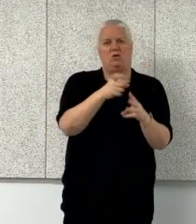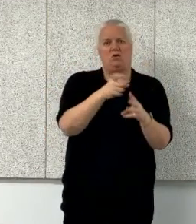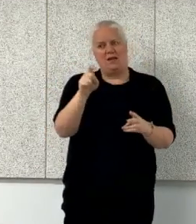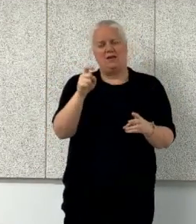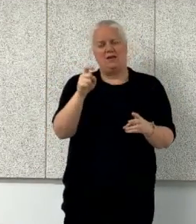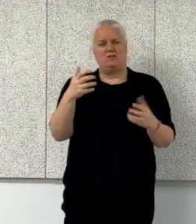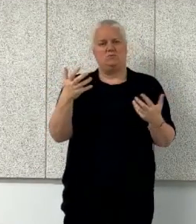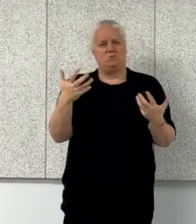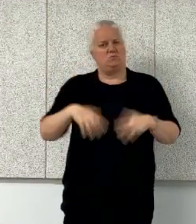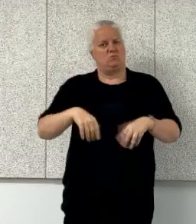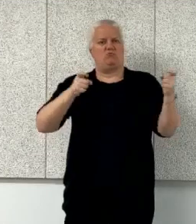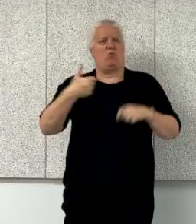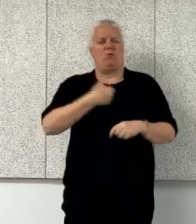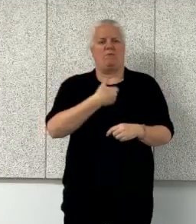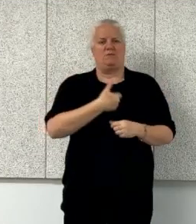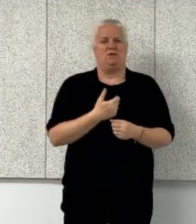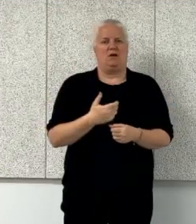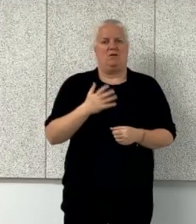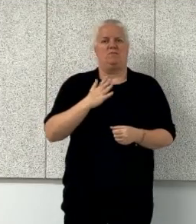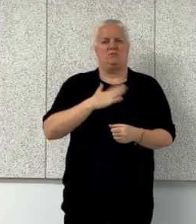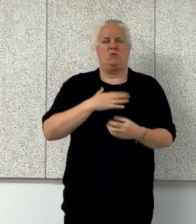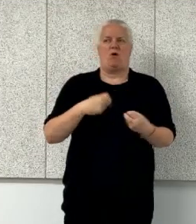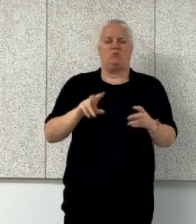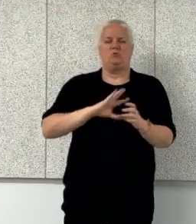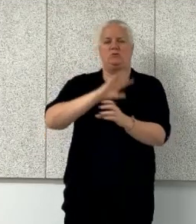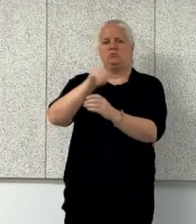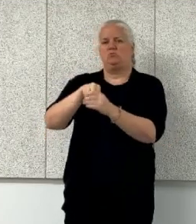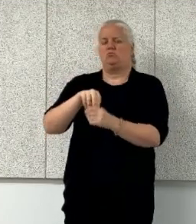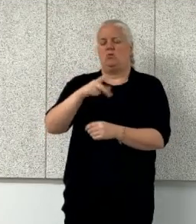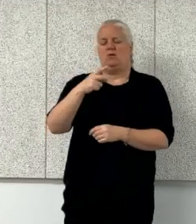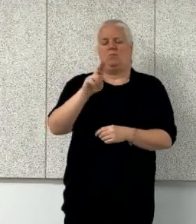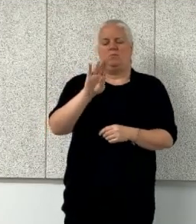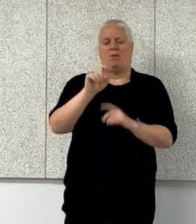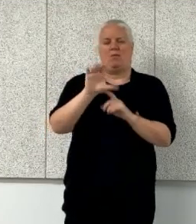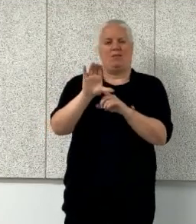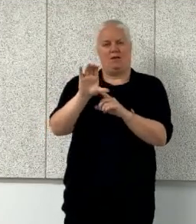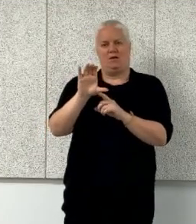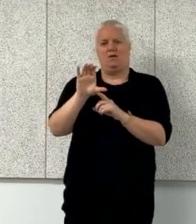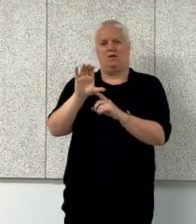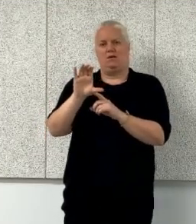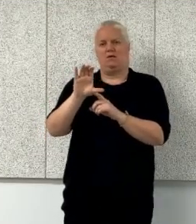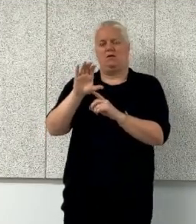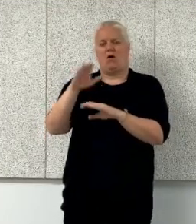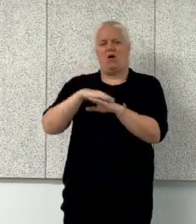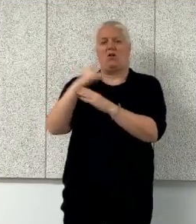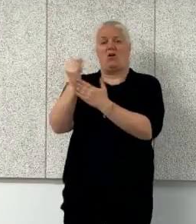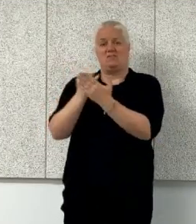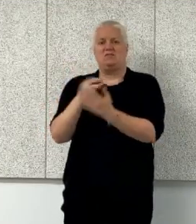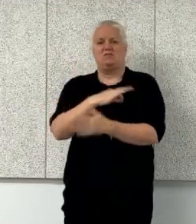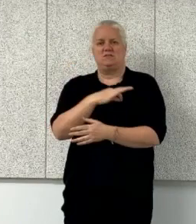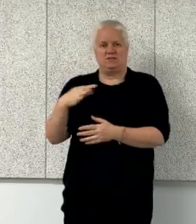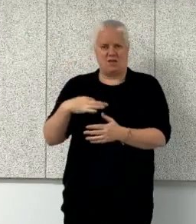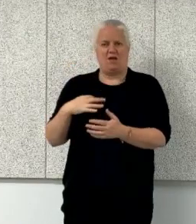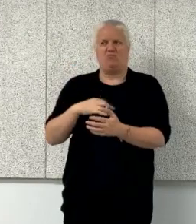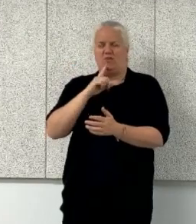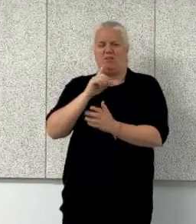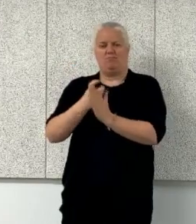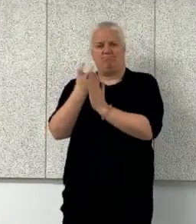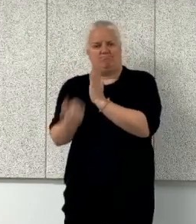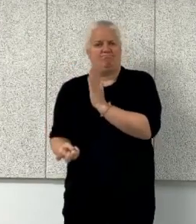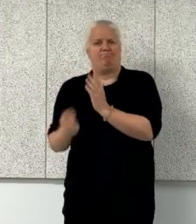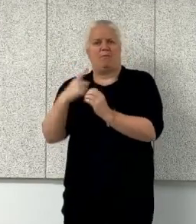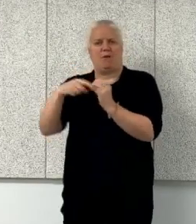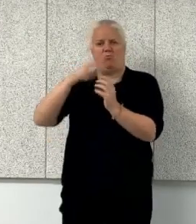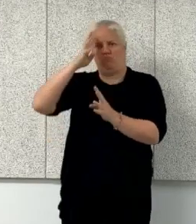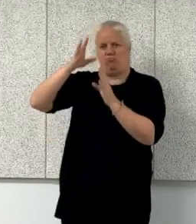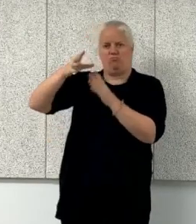public on the artistic staff to really dive more into what creative producing can be. Now, since leaving,